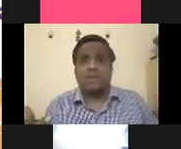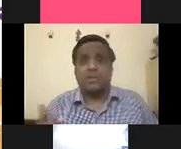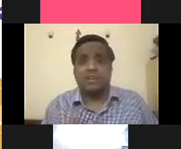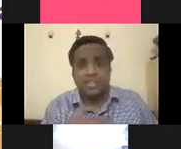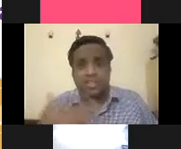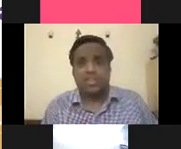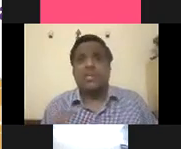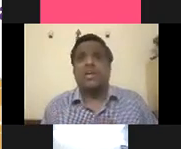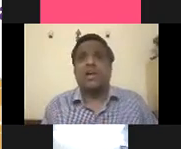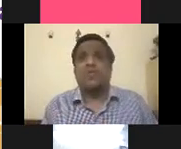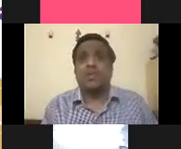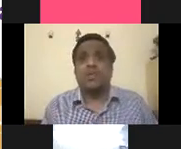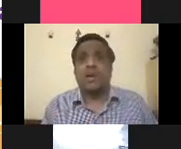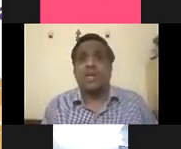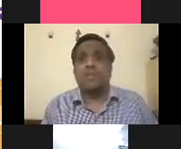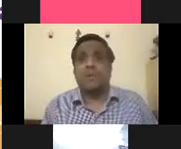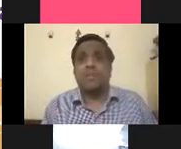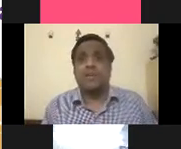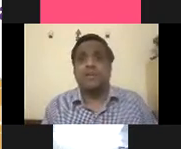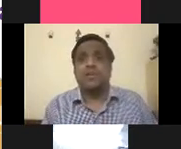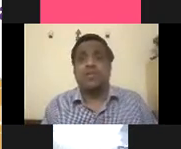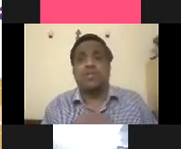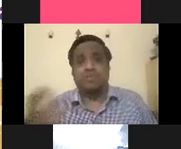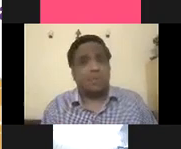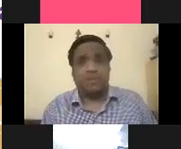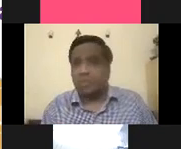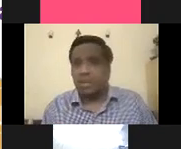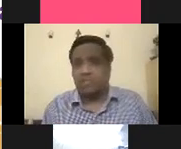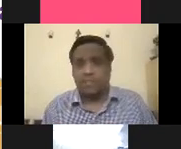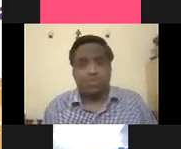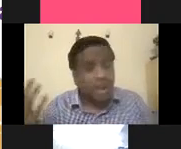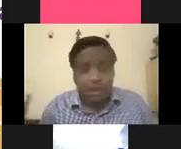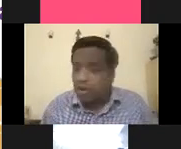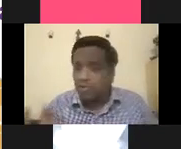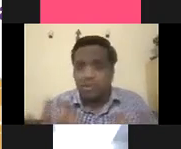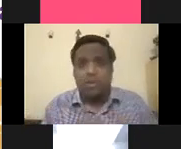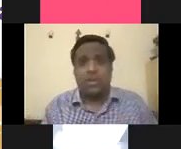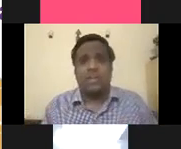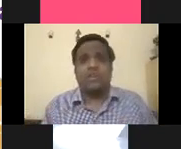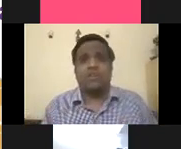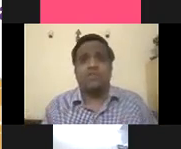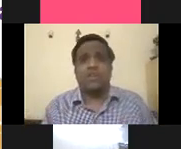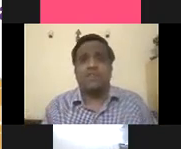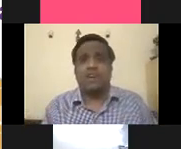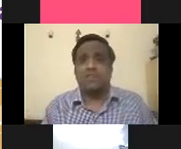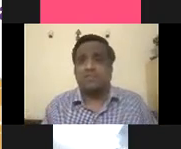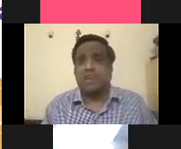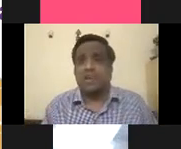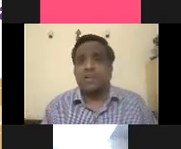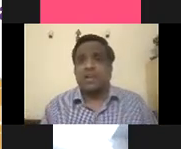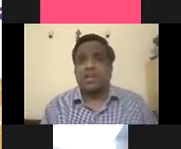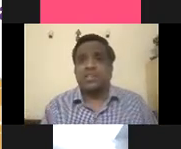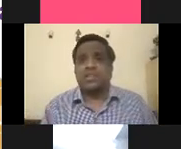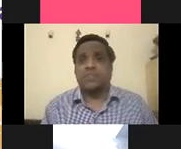impairment. The rest have acquired impairment over the period of their lifetime. So you're all,